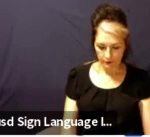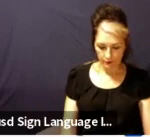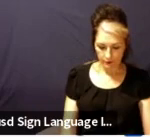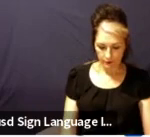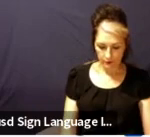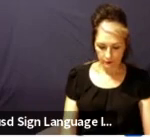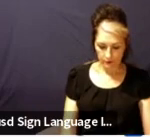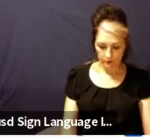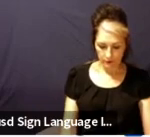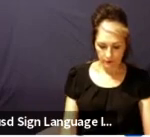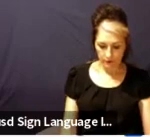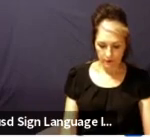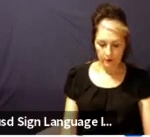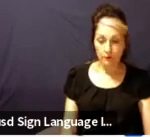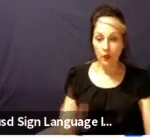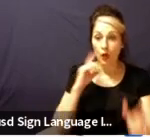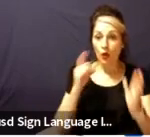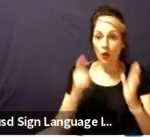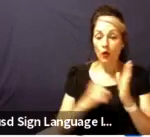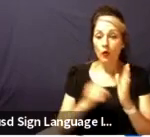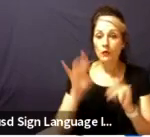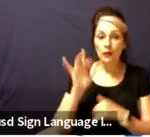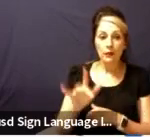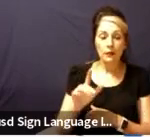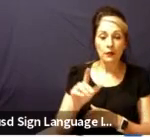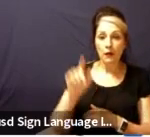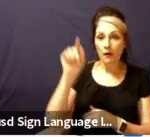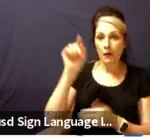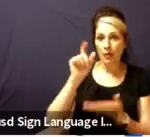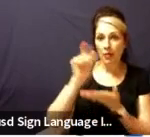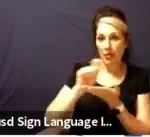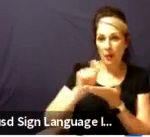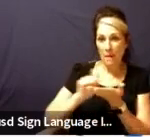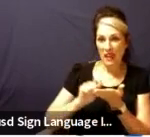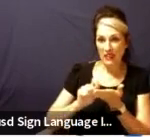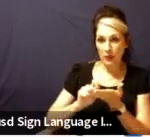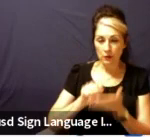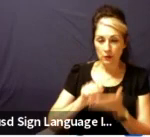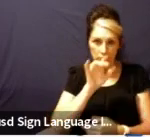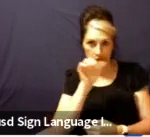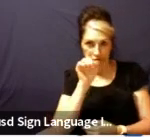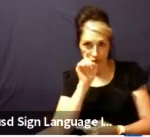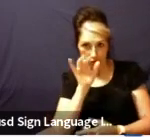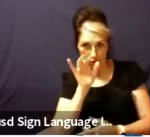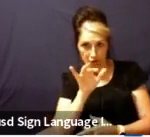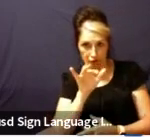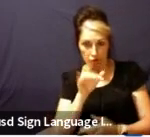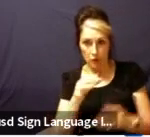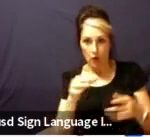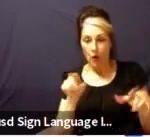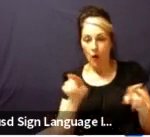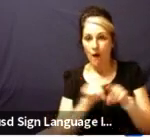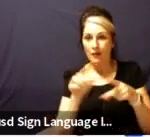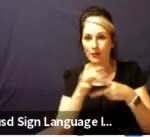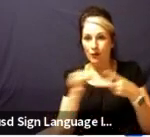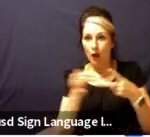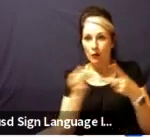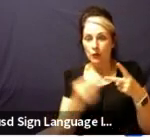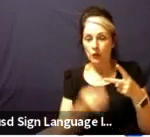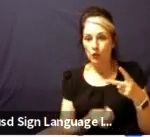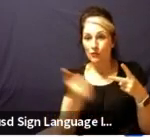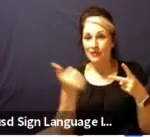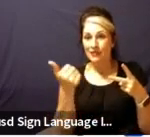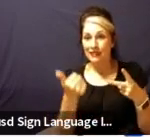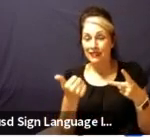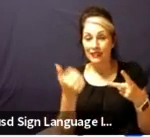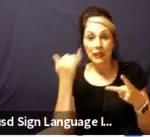If you also noticed, when I clicked on the pencil to edit the contact, there was also an option to delete out the contact. So if